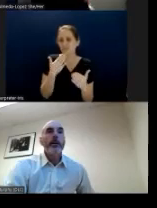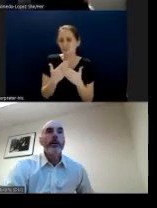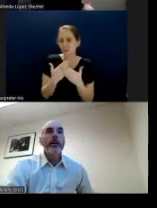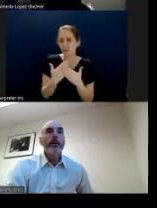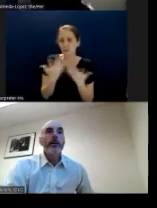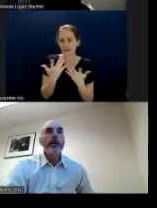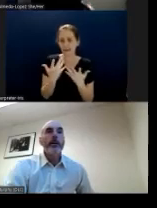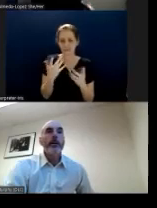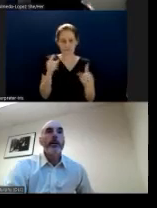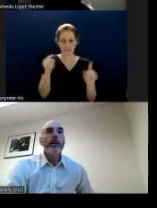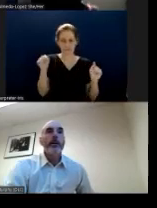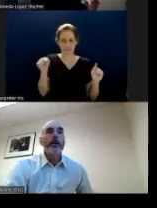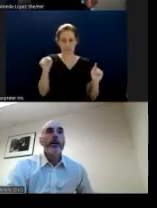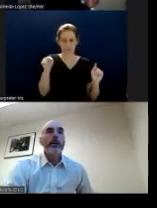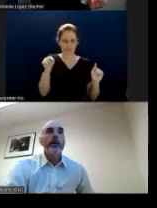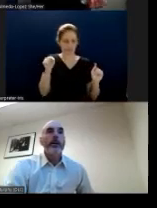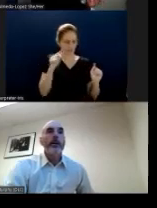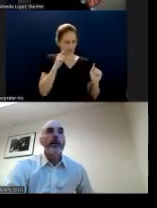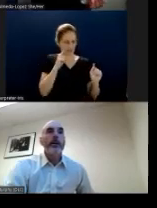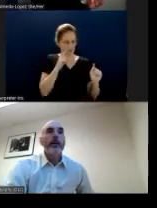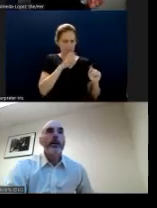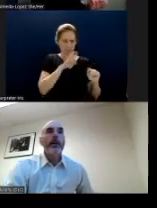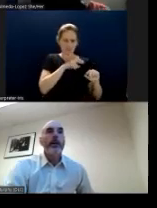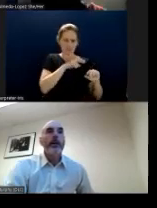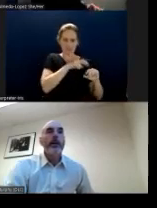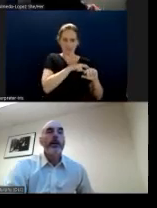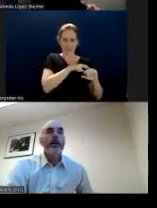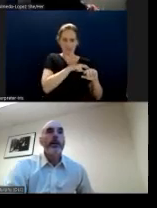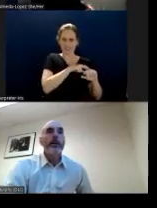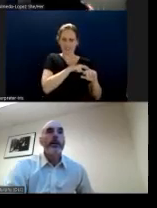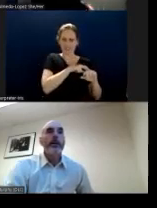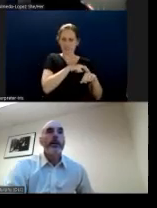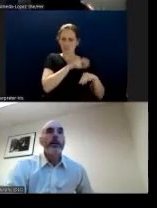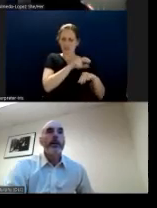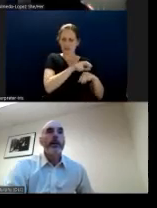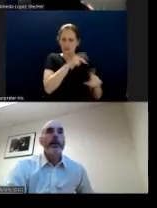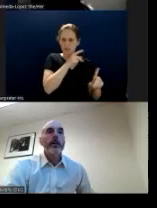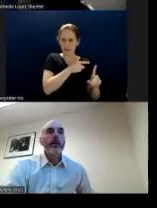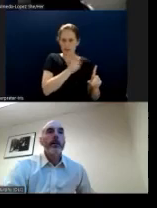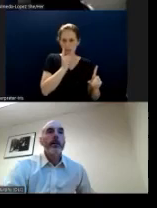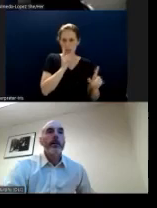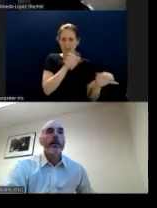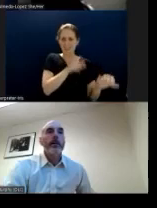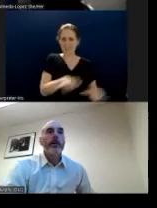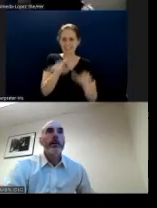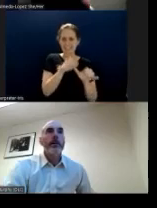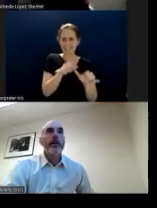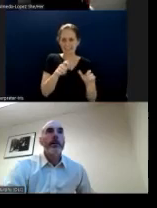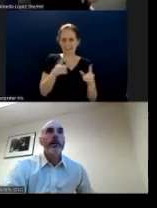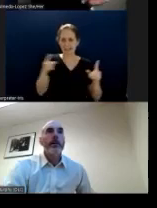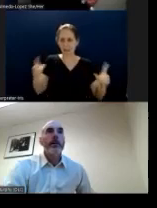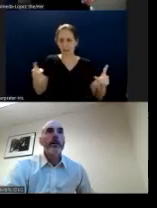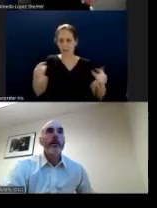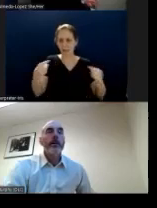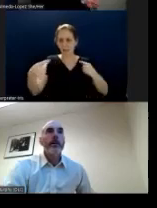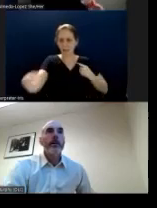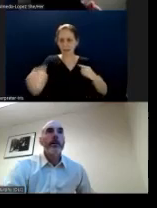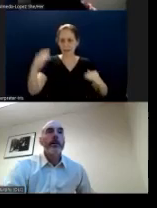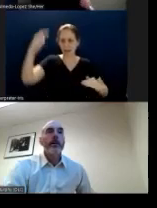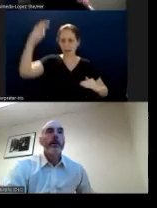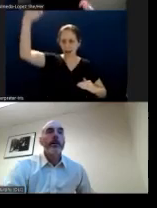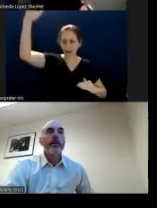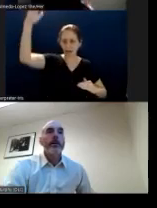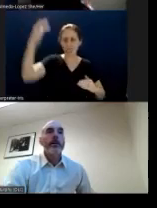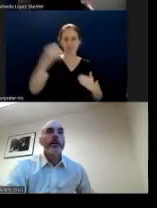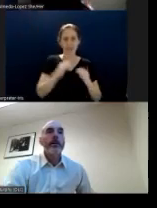use anything that sort of can form a consistent reference point for like length, width, height. A lot of what we do in